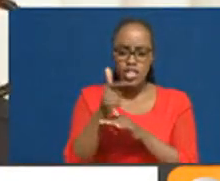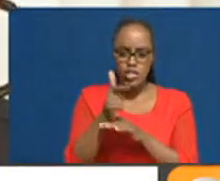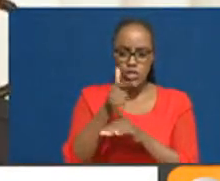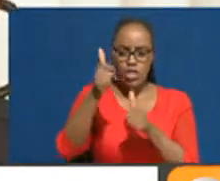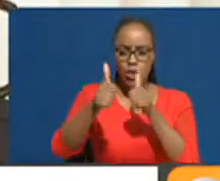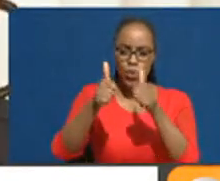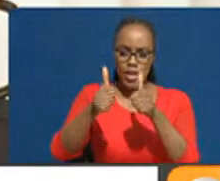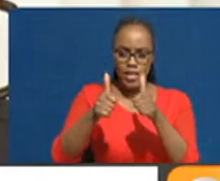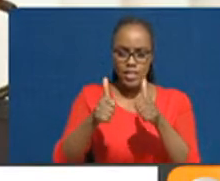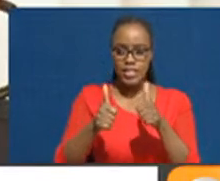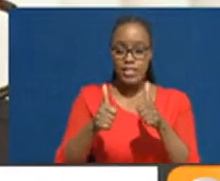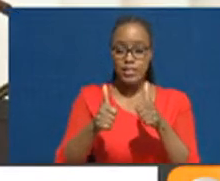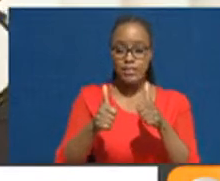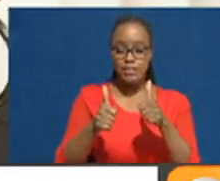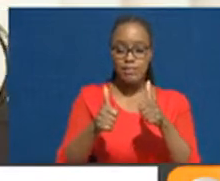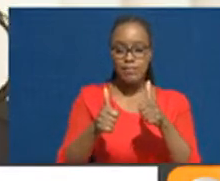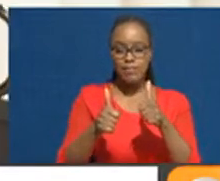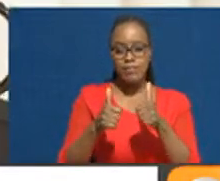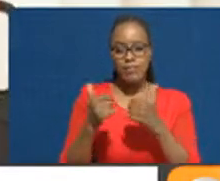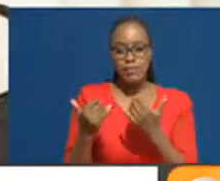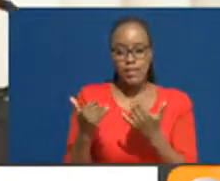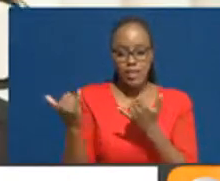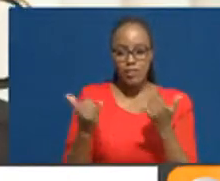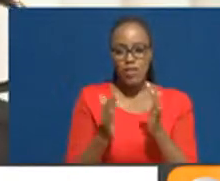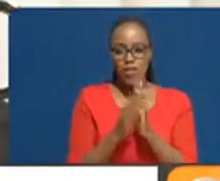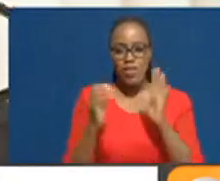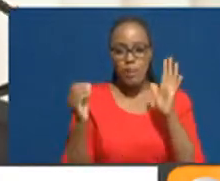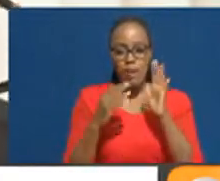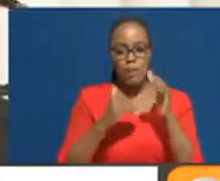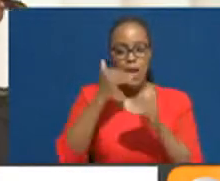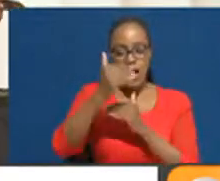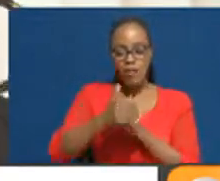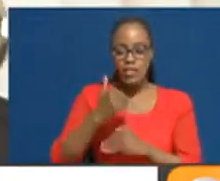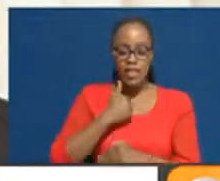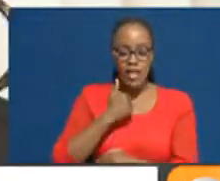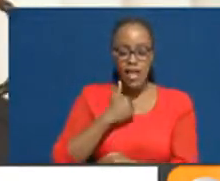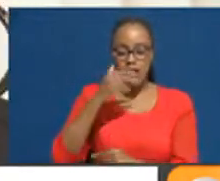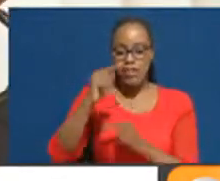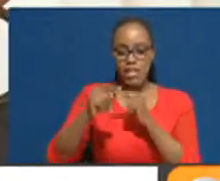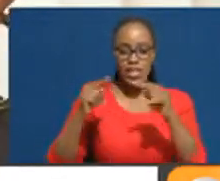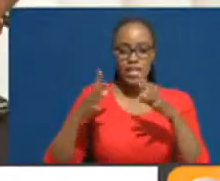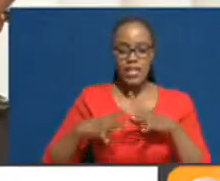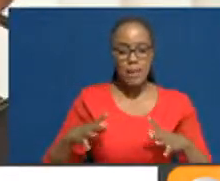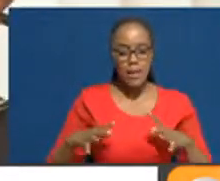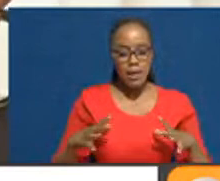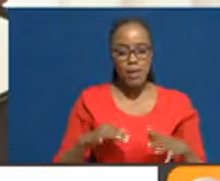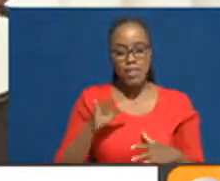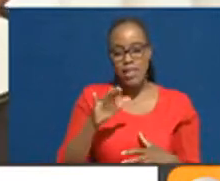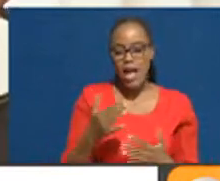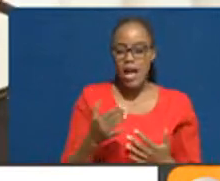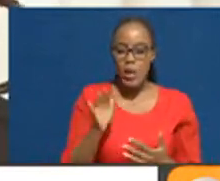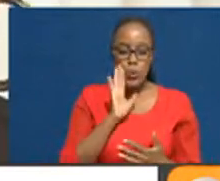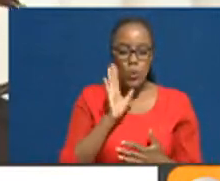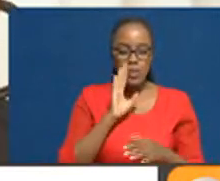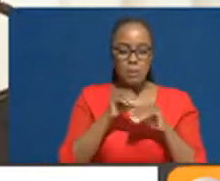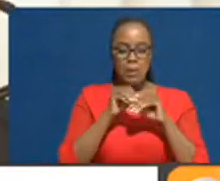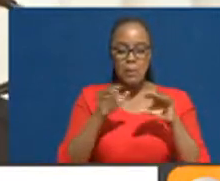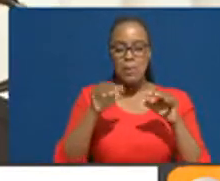that they produce and post after attacks. It's part of their propaganda. It's meant to